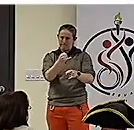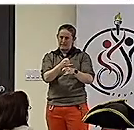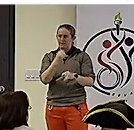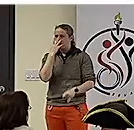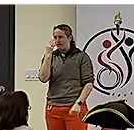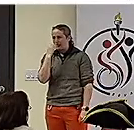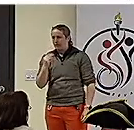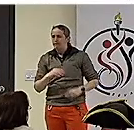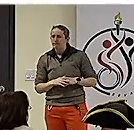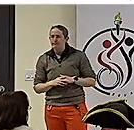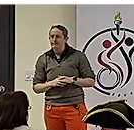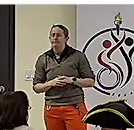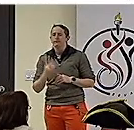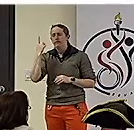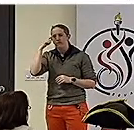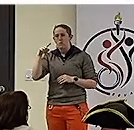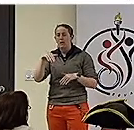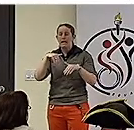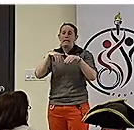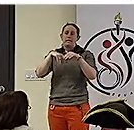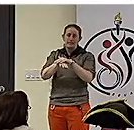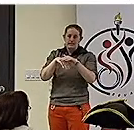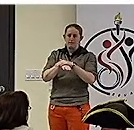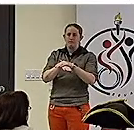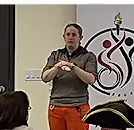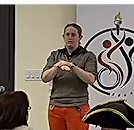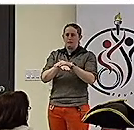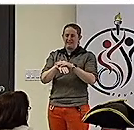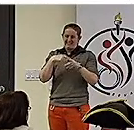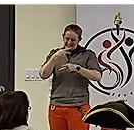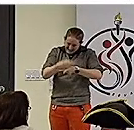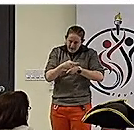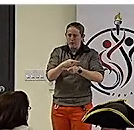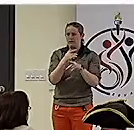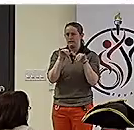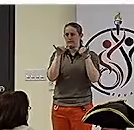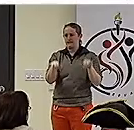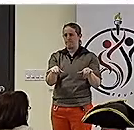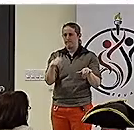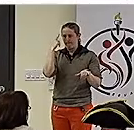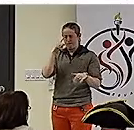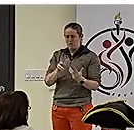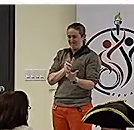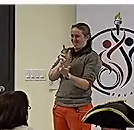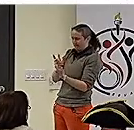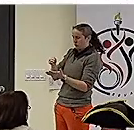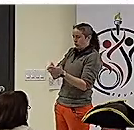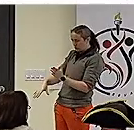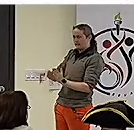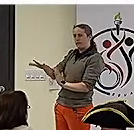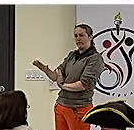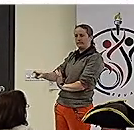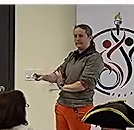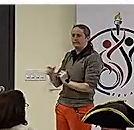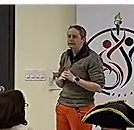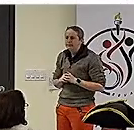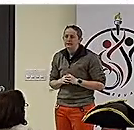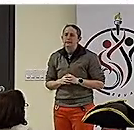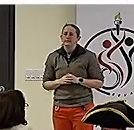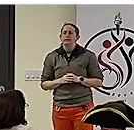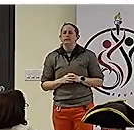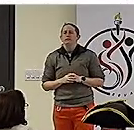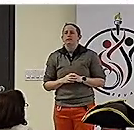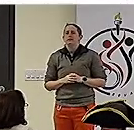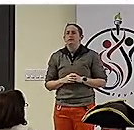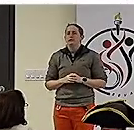by attempting to create accessible, dignified systems of care that directly respond to students' needs as best possible. Through their